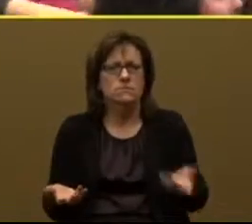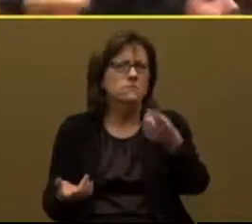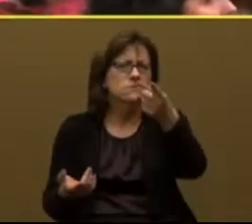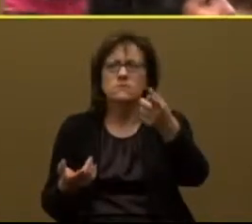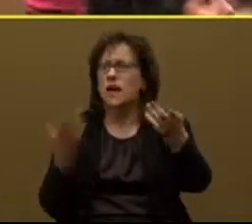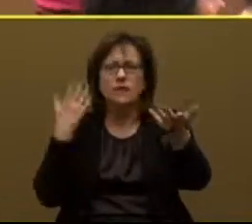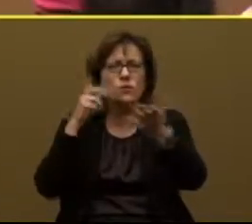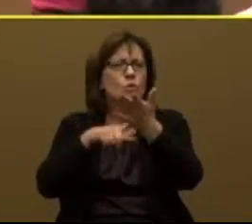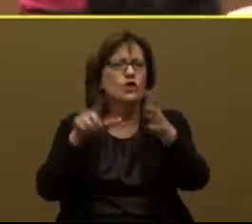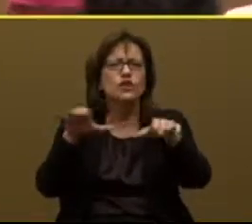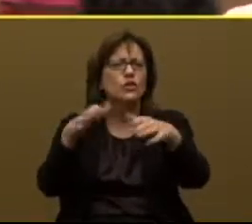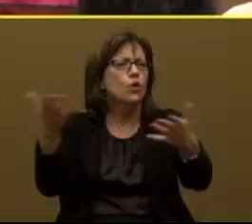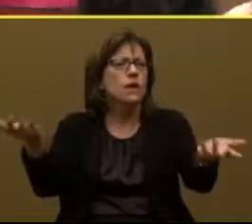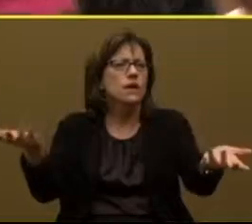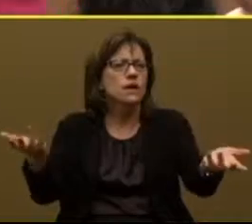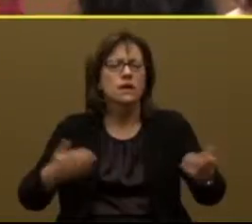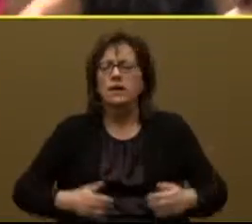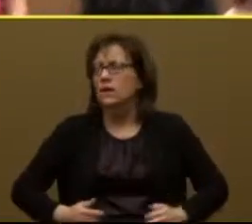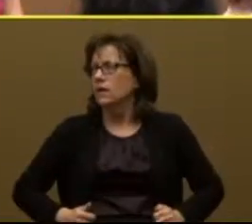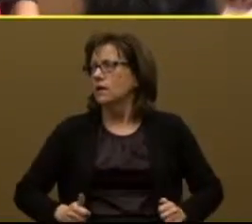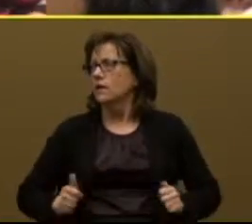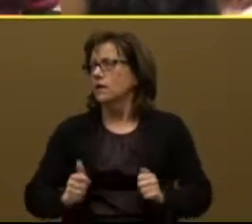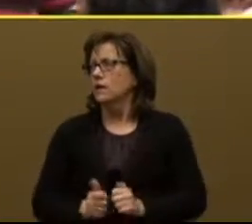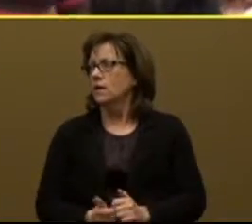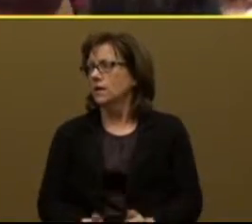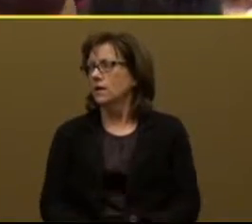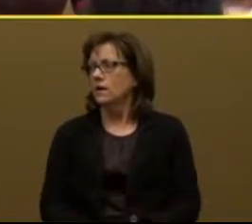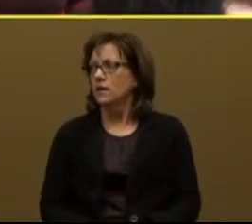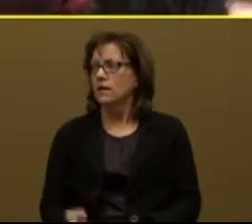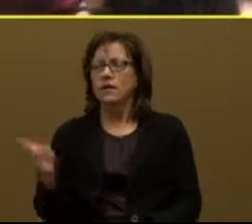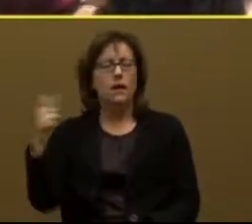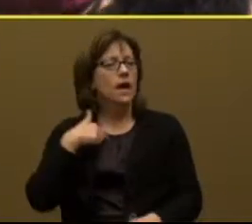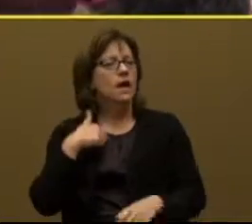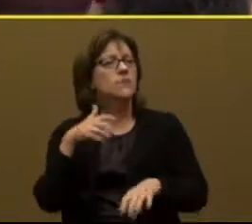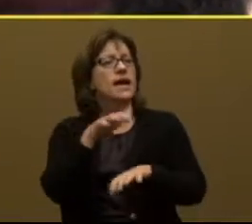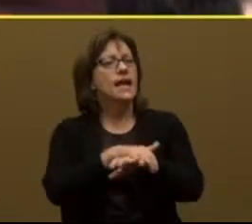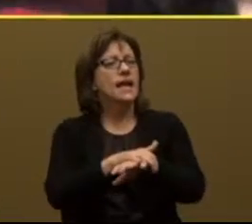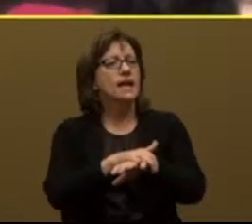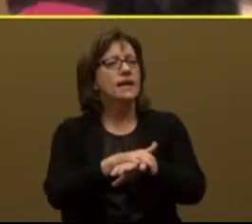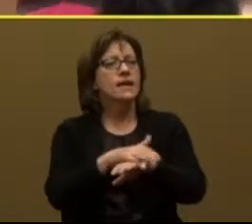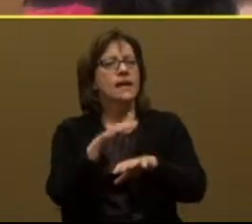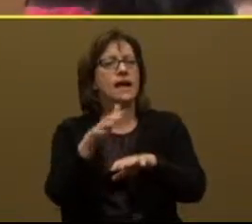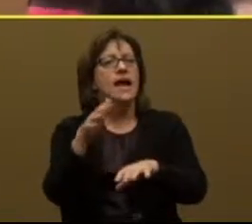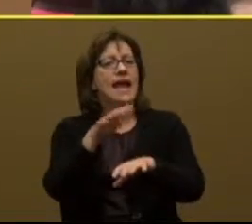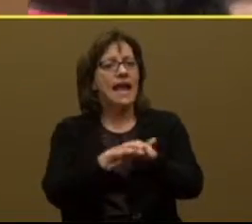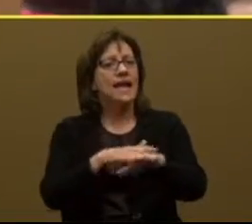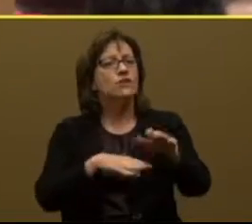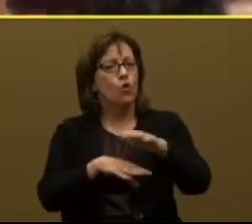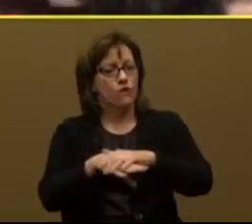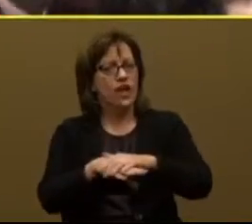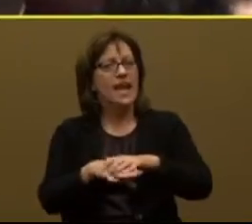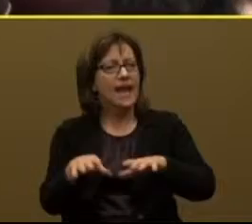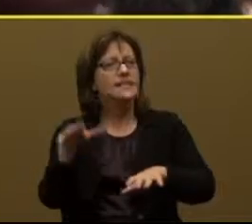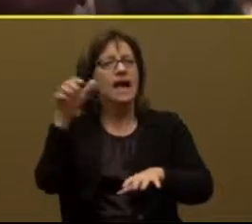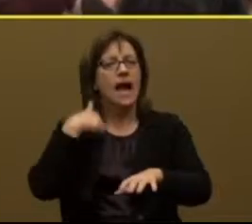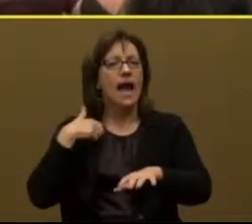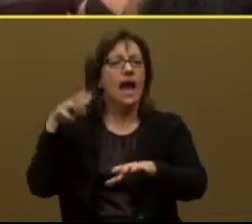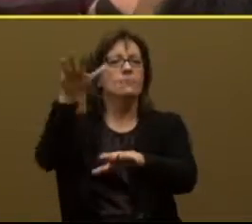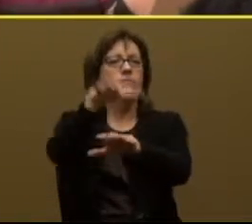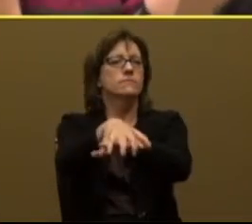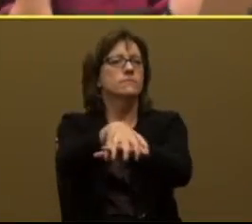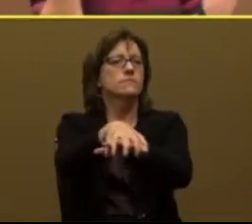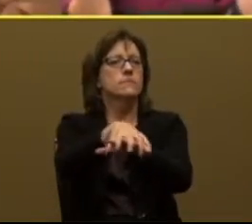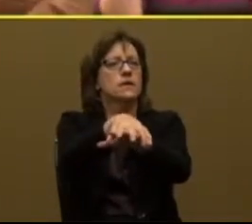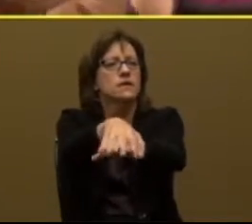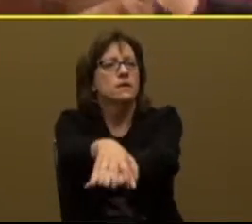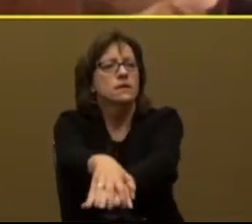Yes. So I'm hand over hand cueing her. So as she's reaching for the pretzel, what I do